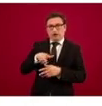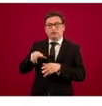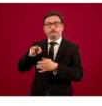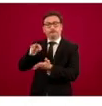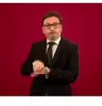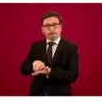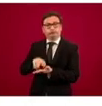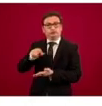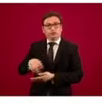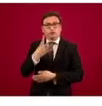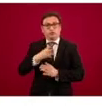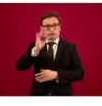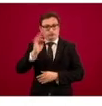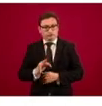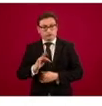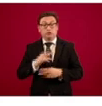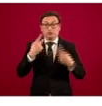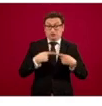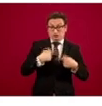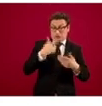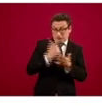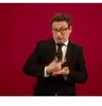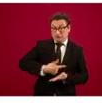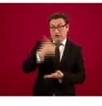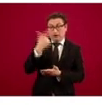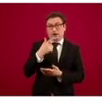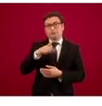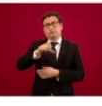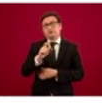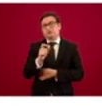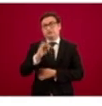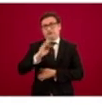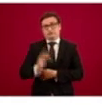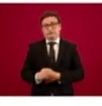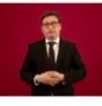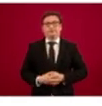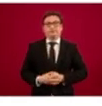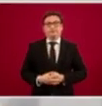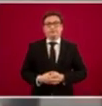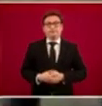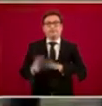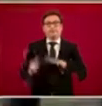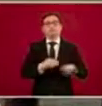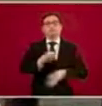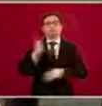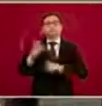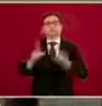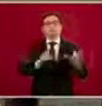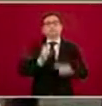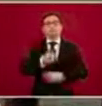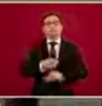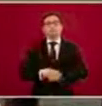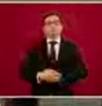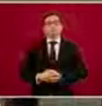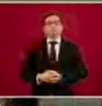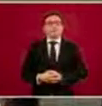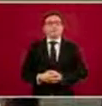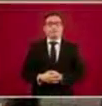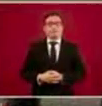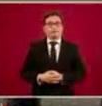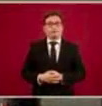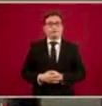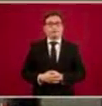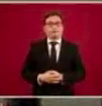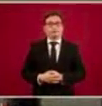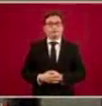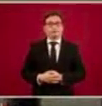of patients as per the current state. We have 66% of outpatients, 10% of hospitalized stable patients,